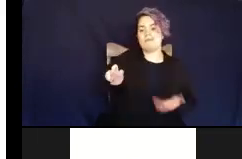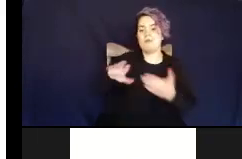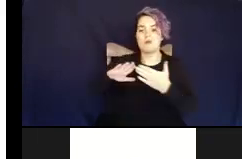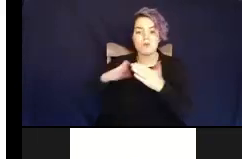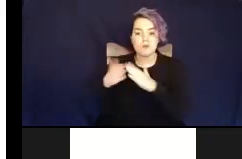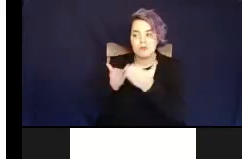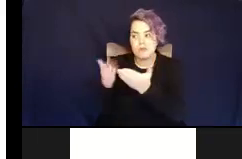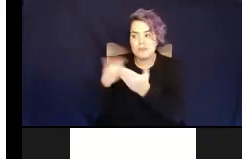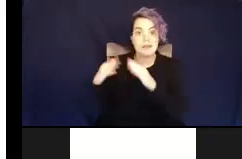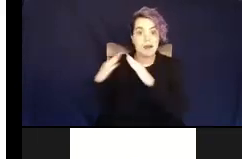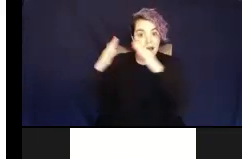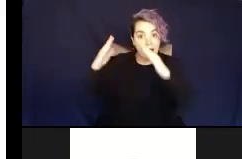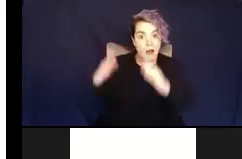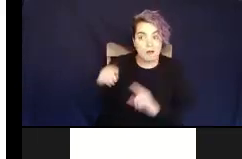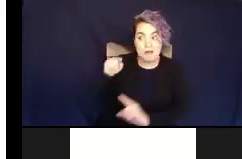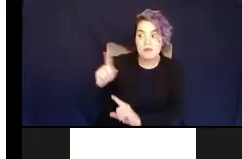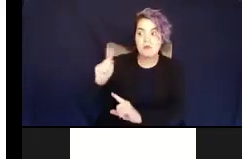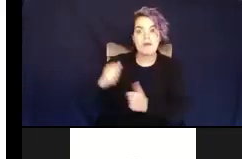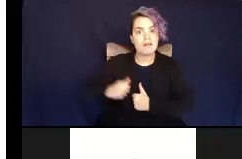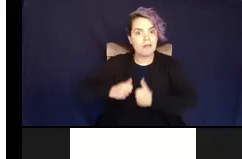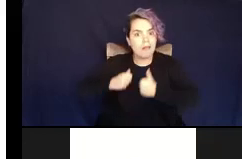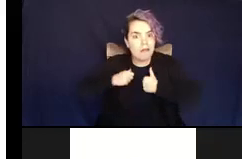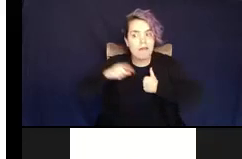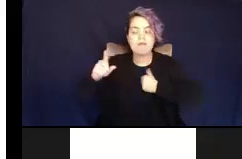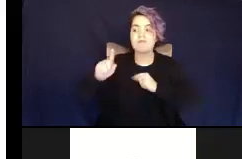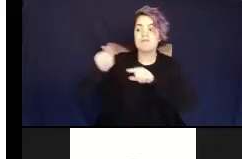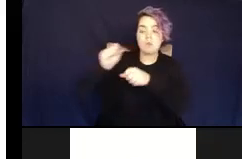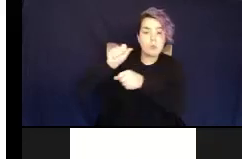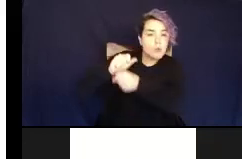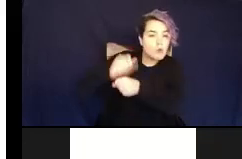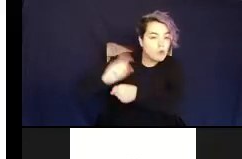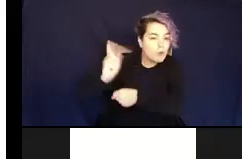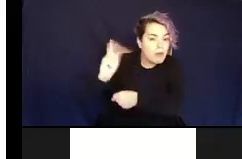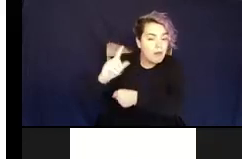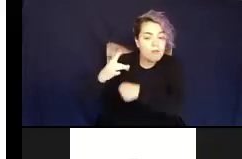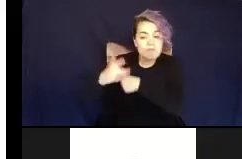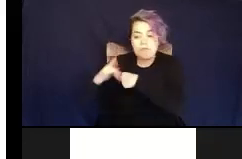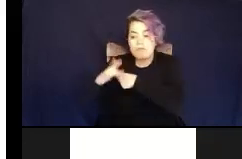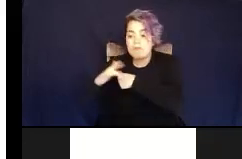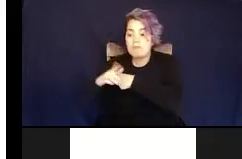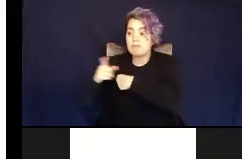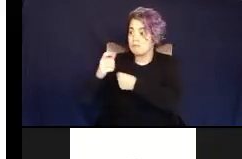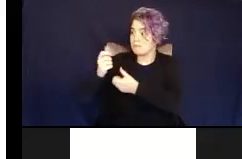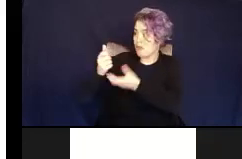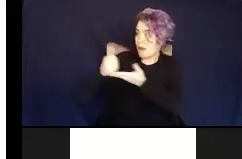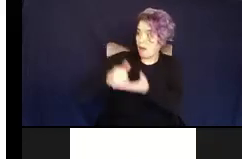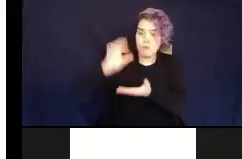housing. And employment services and other services that they may need.